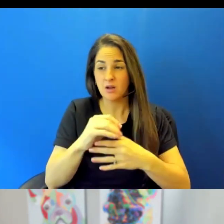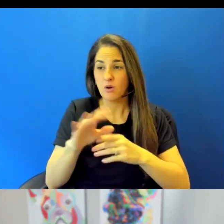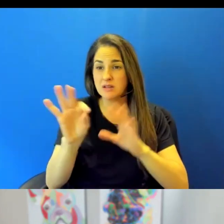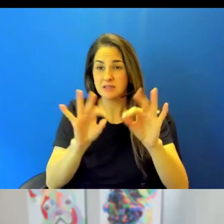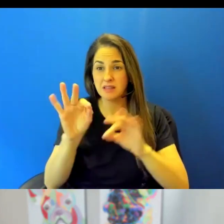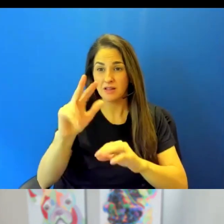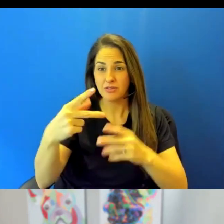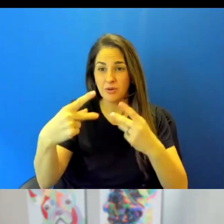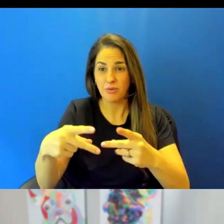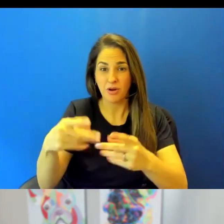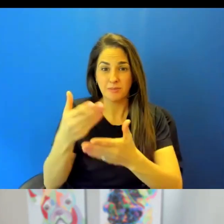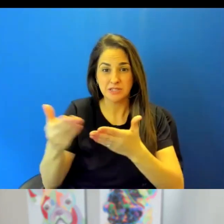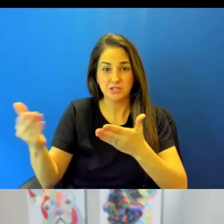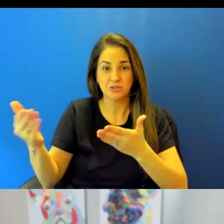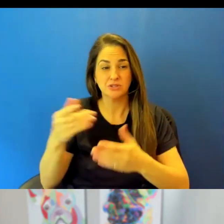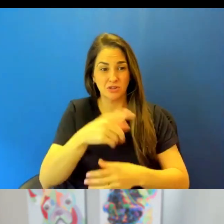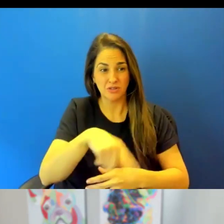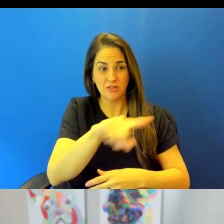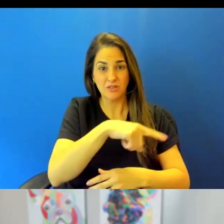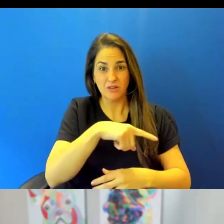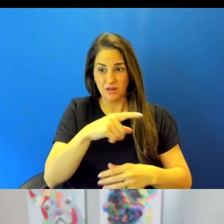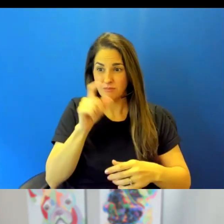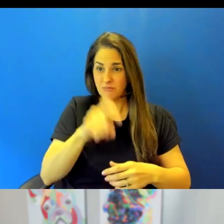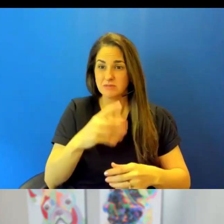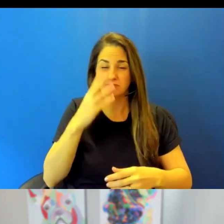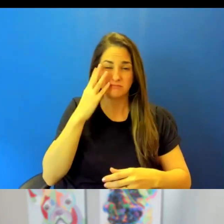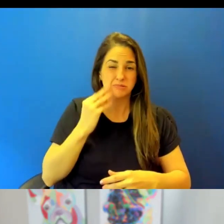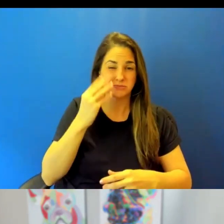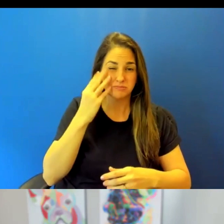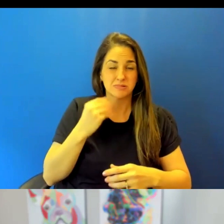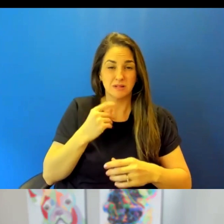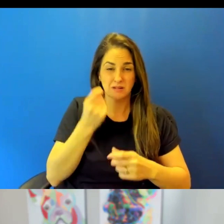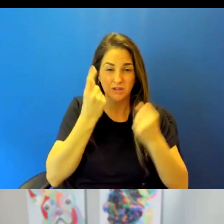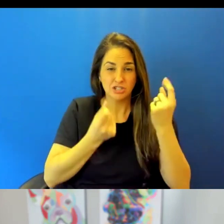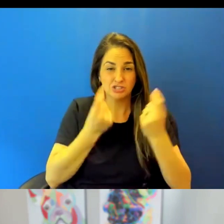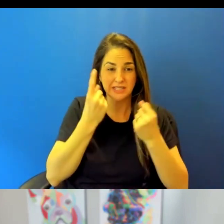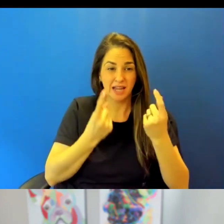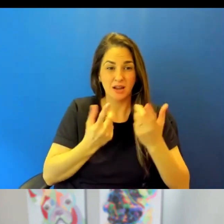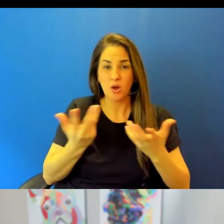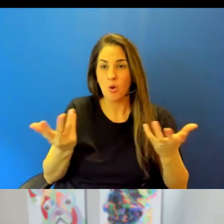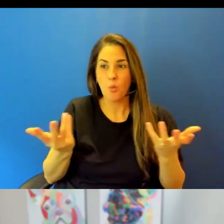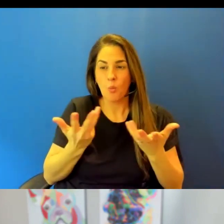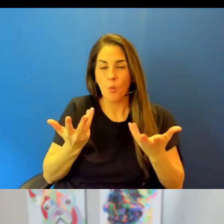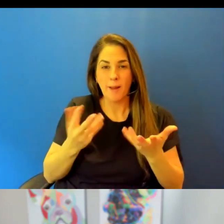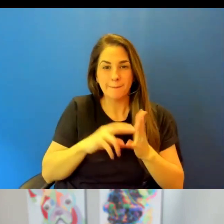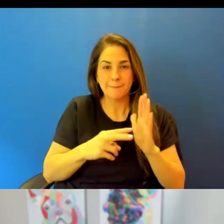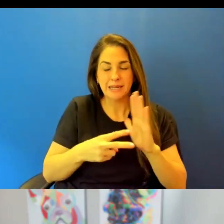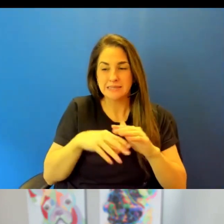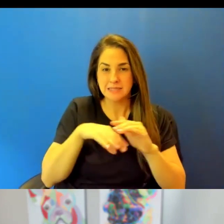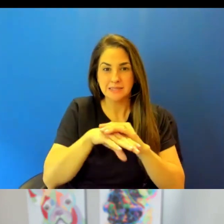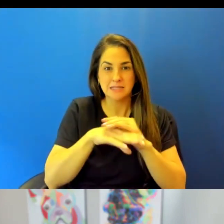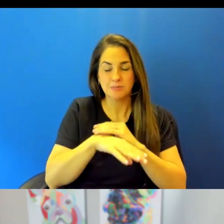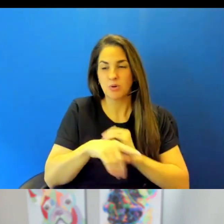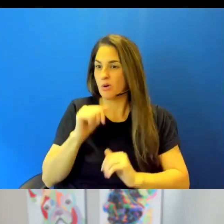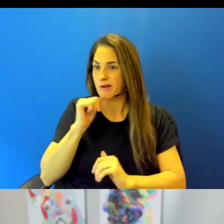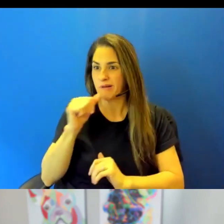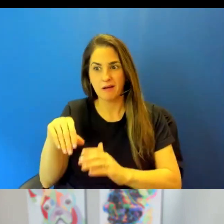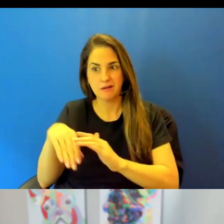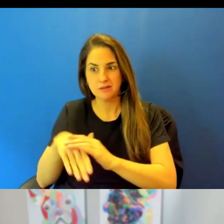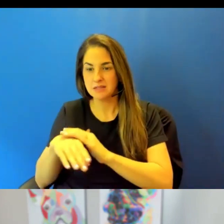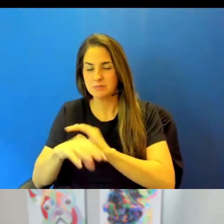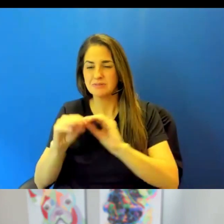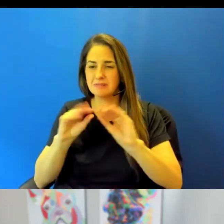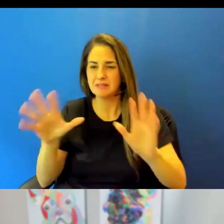materials so they really understand what makes something accessible or not and their level